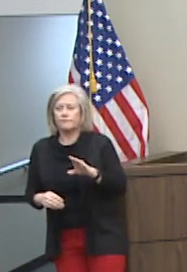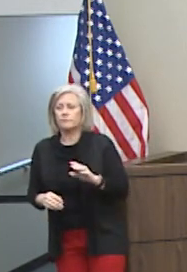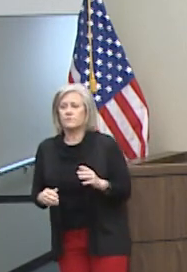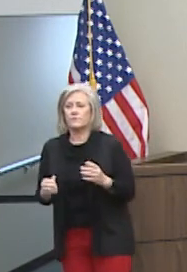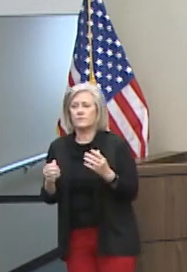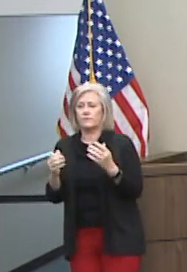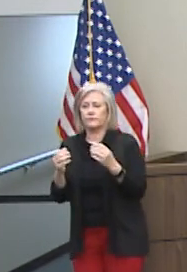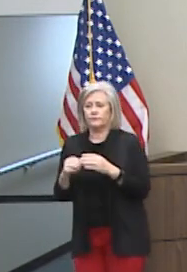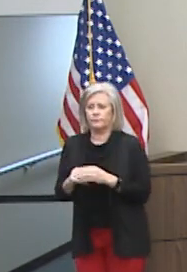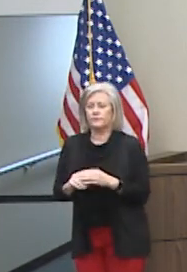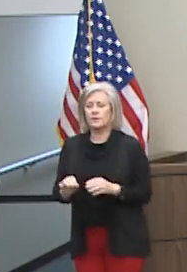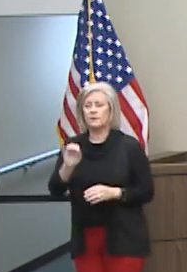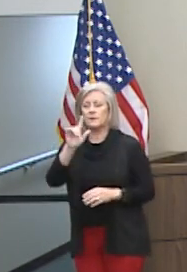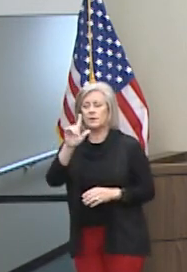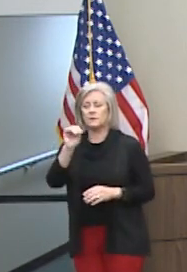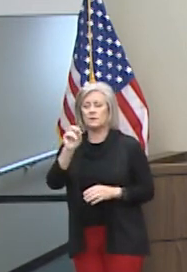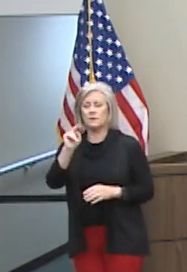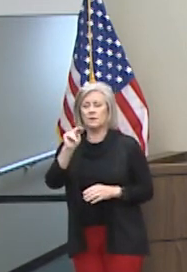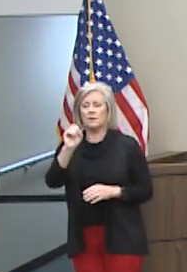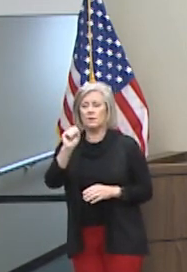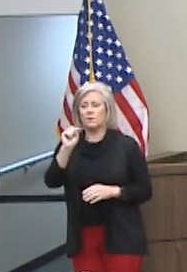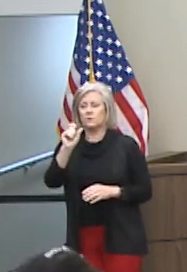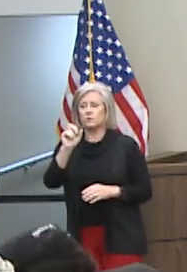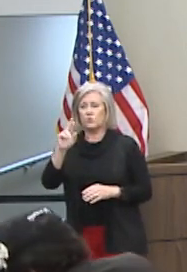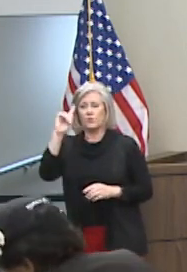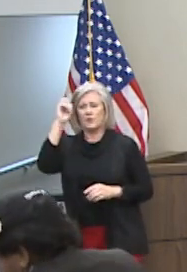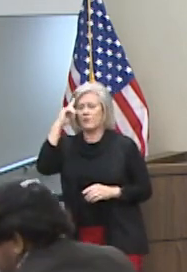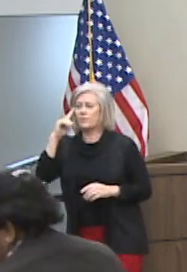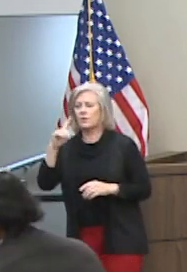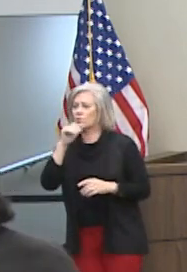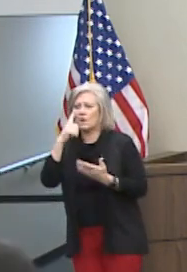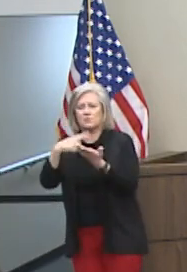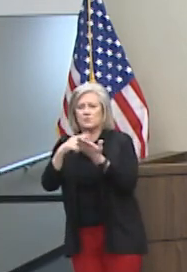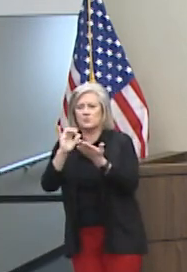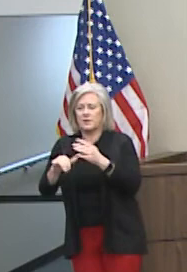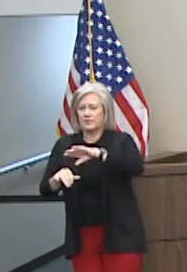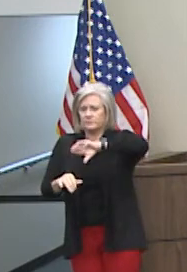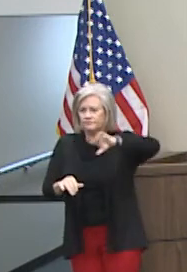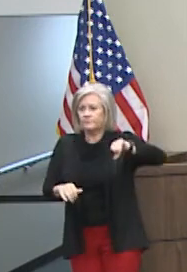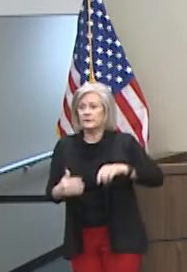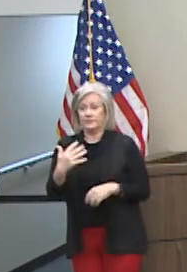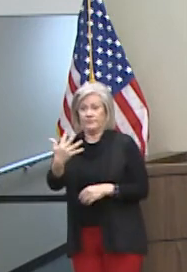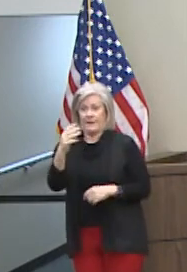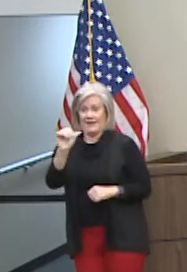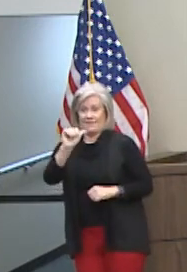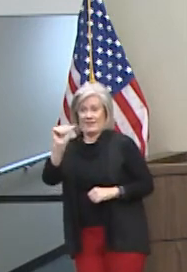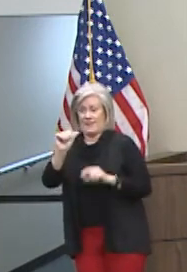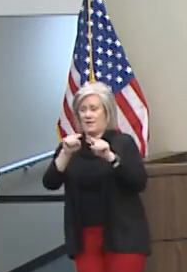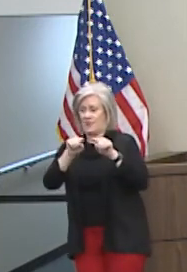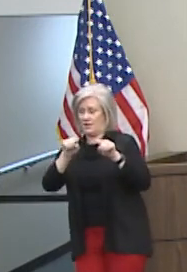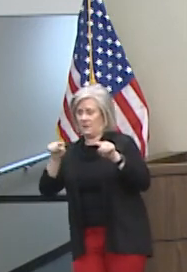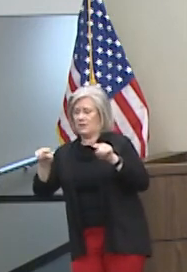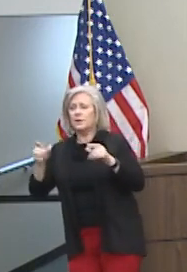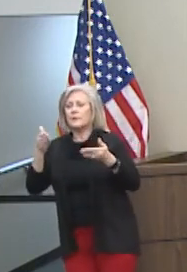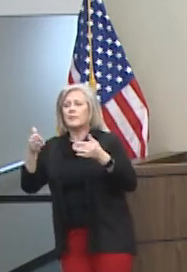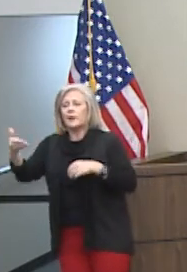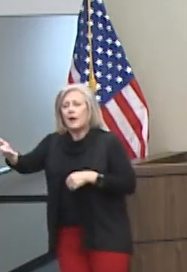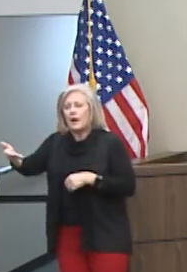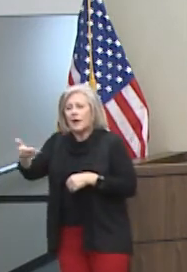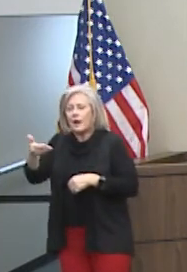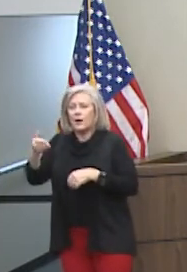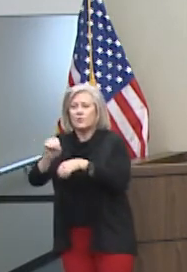evening on Lone Star Governance. There are a couple of action items. 5A is possible action to consider hiring an employee related to a current